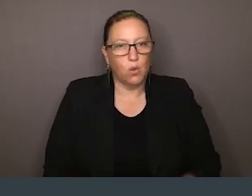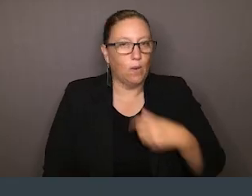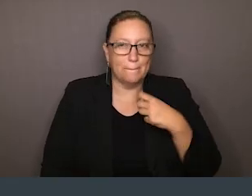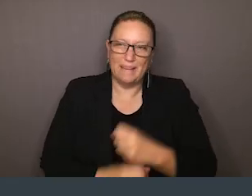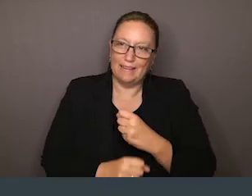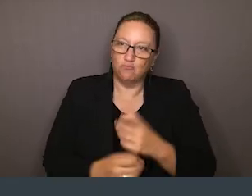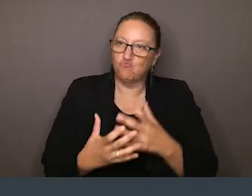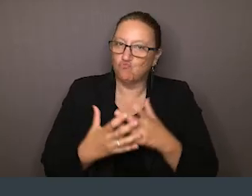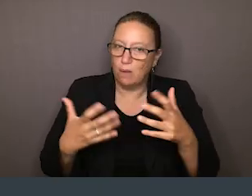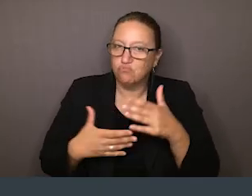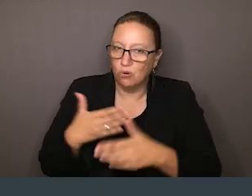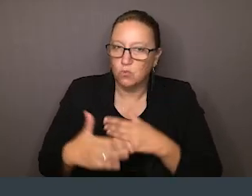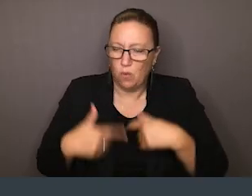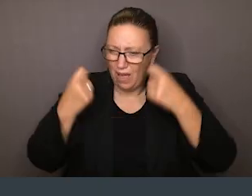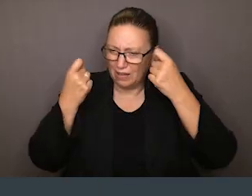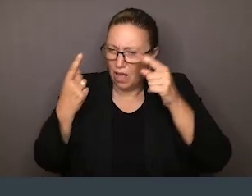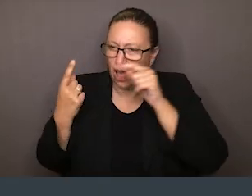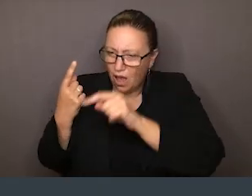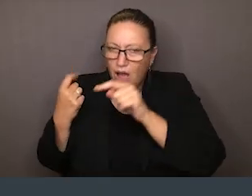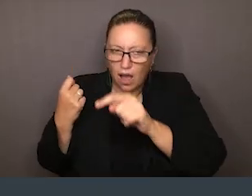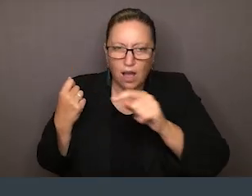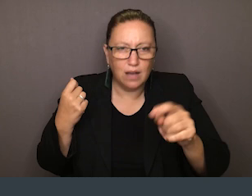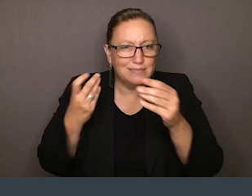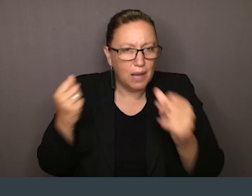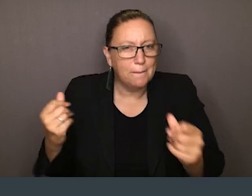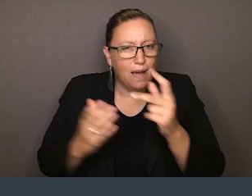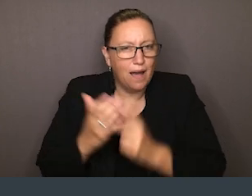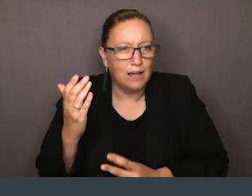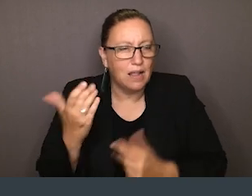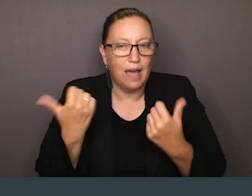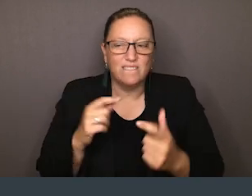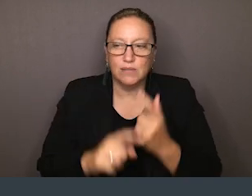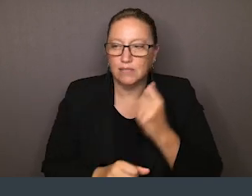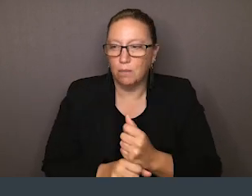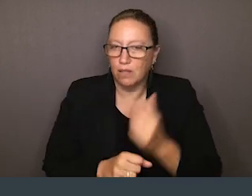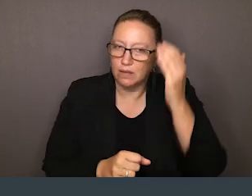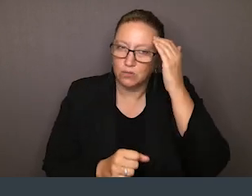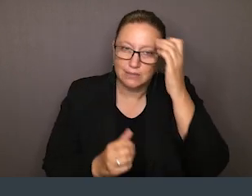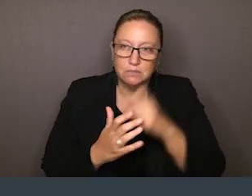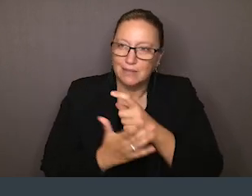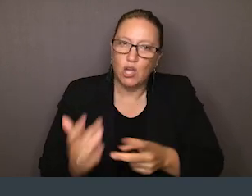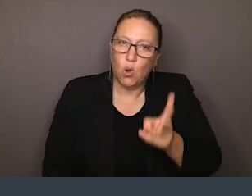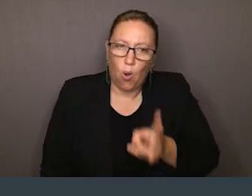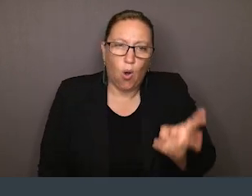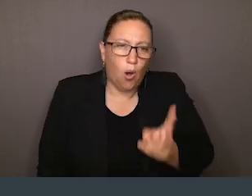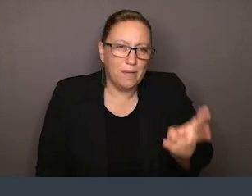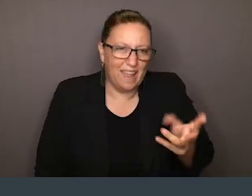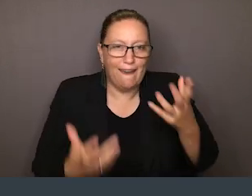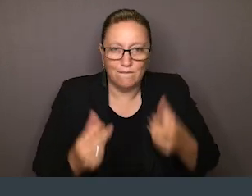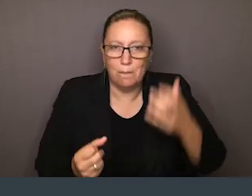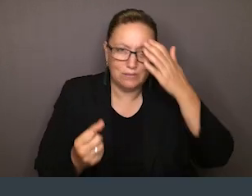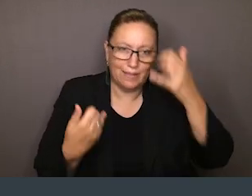making great progress in understanding certain aspects, such as how common mental illness is in